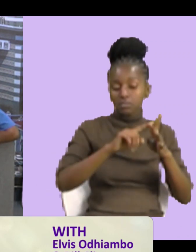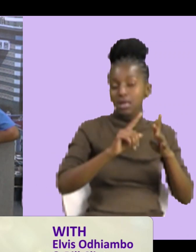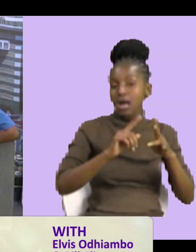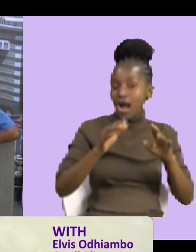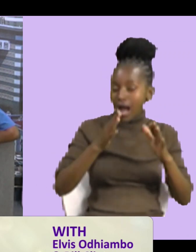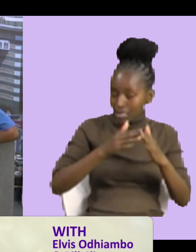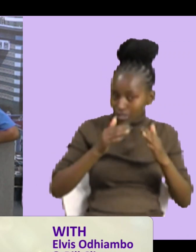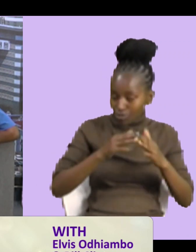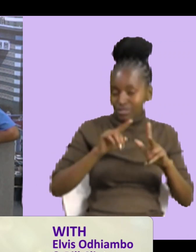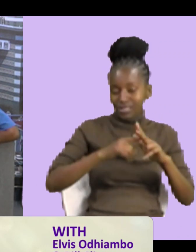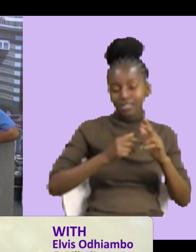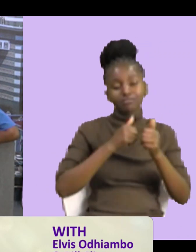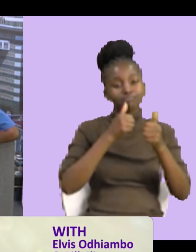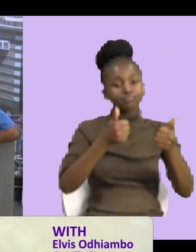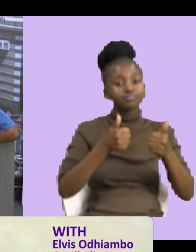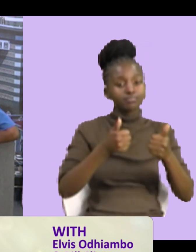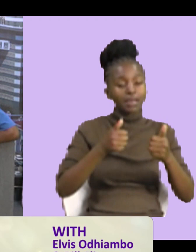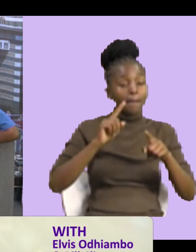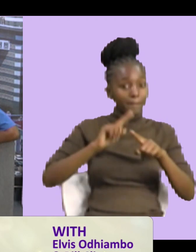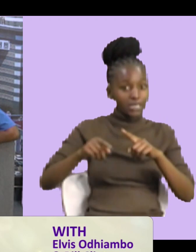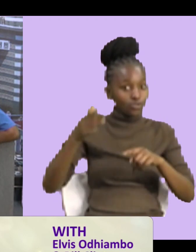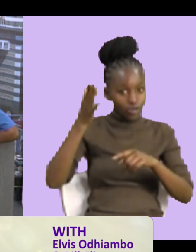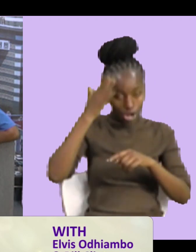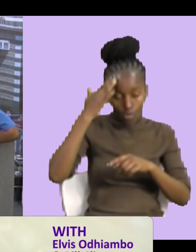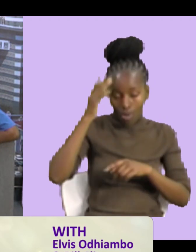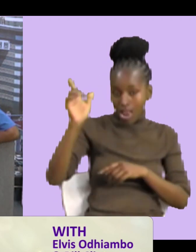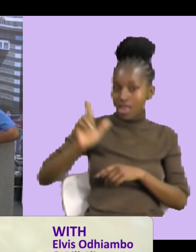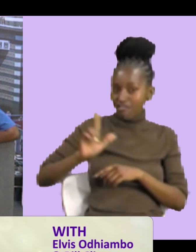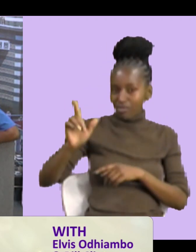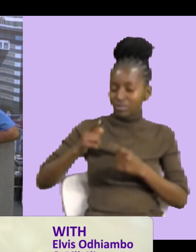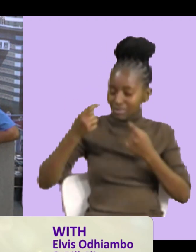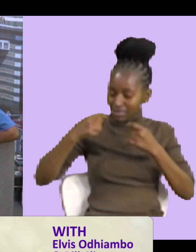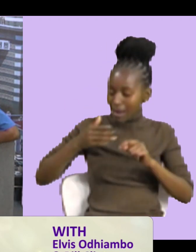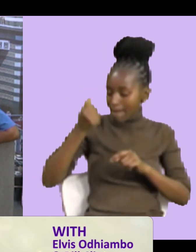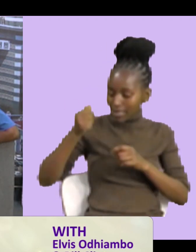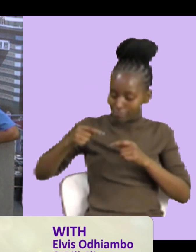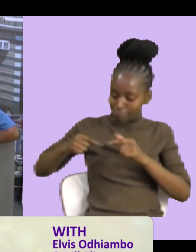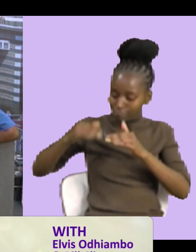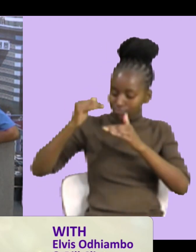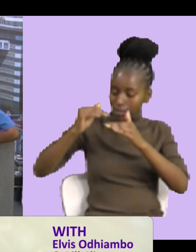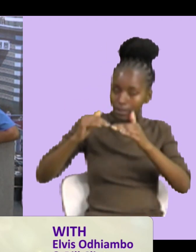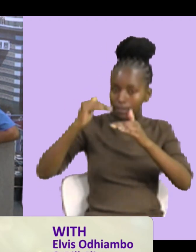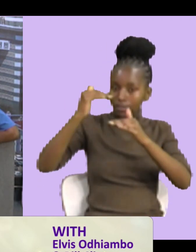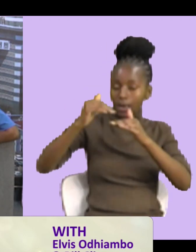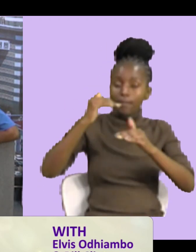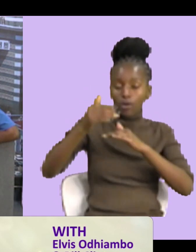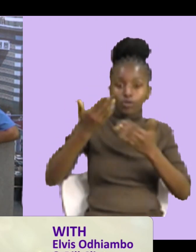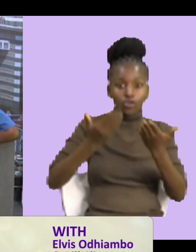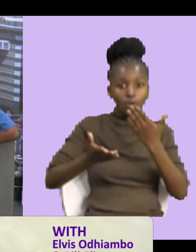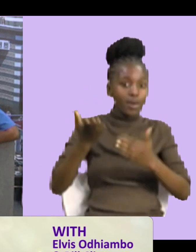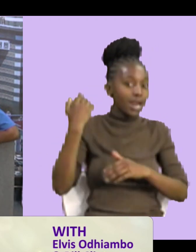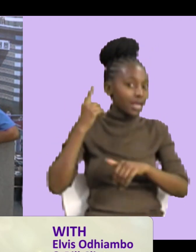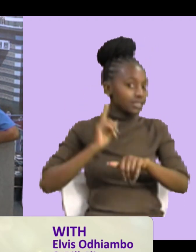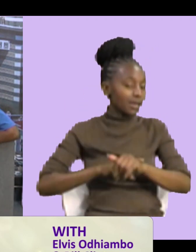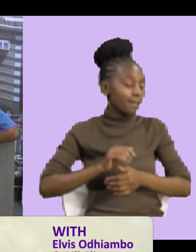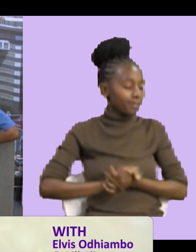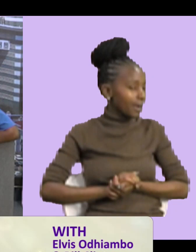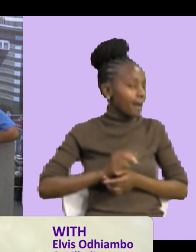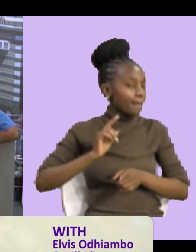4, you can say that Liverpool is the one who has tried really best when you compare the performance of last season. But did you